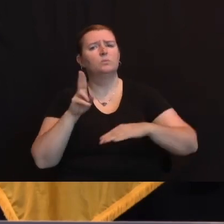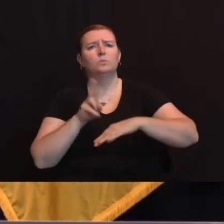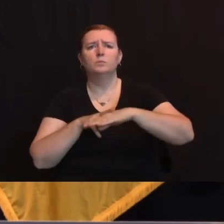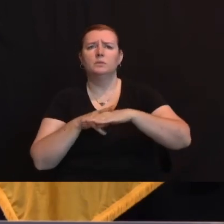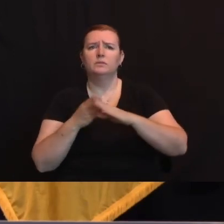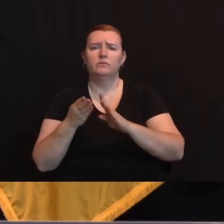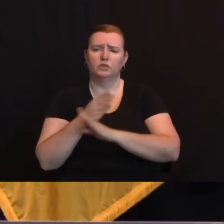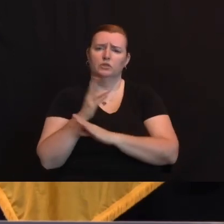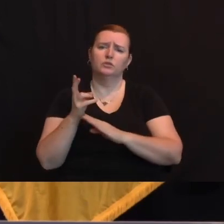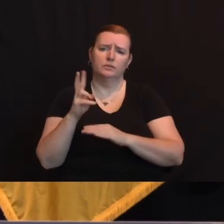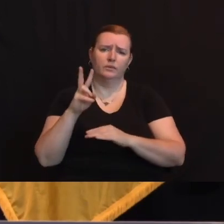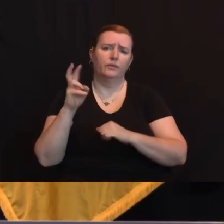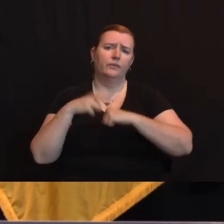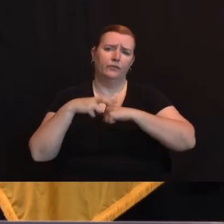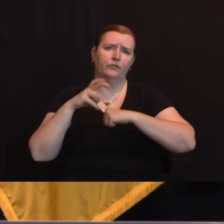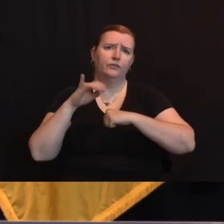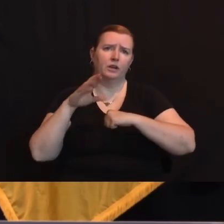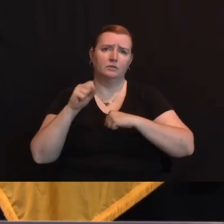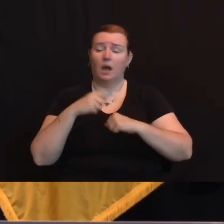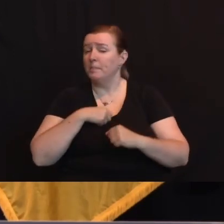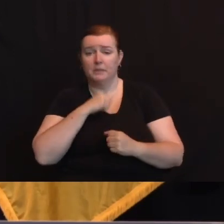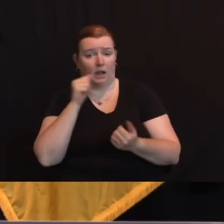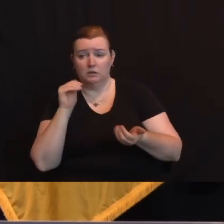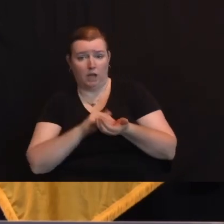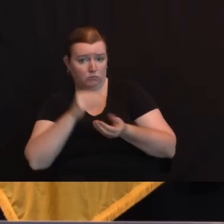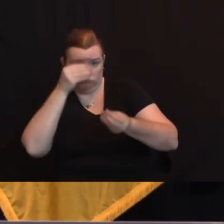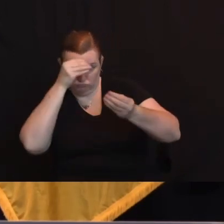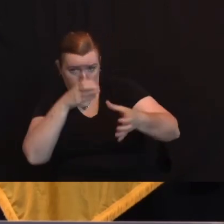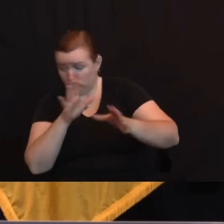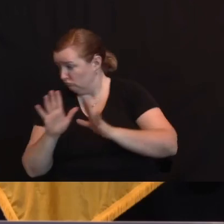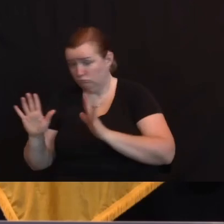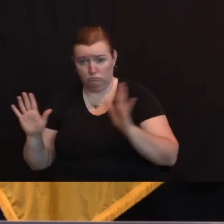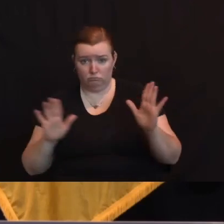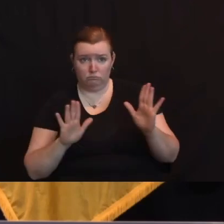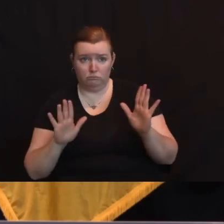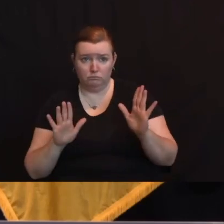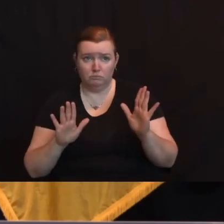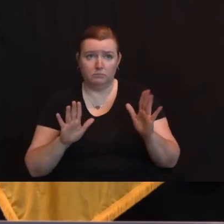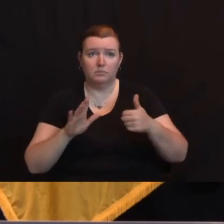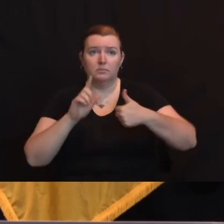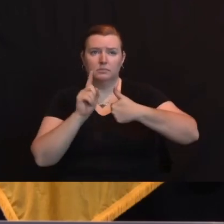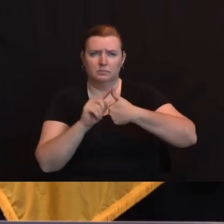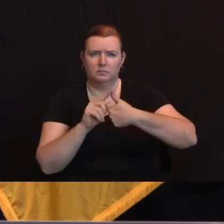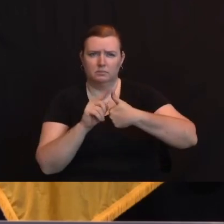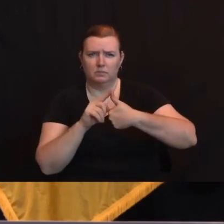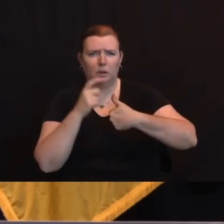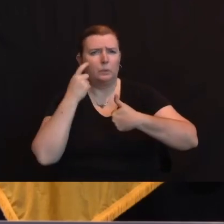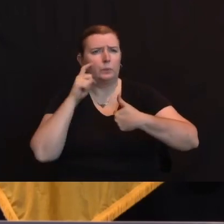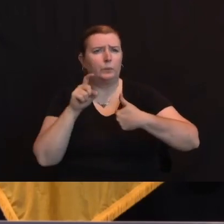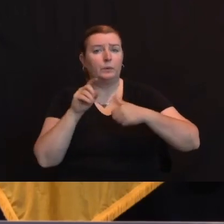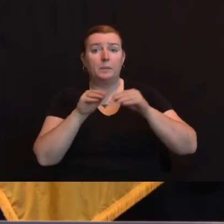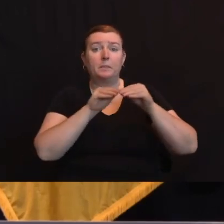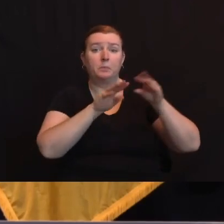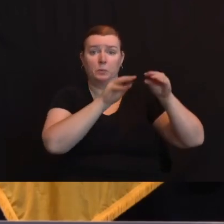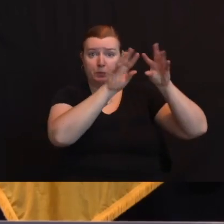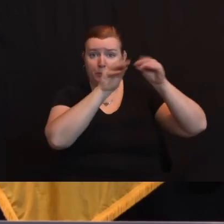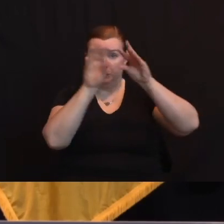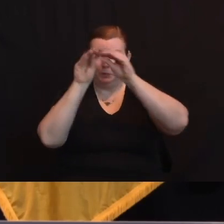as a non-medical expert here. One is the flare-up that we've seen that's raging in the rest of the